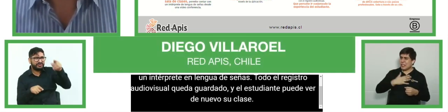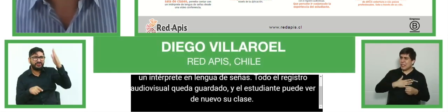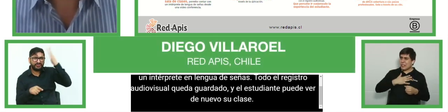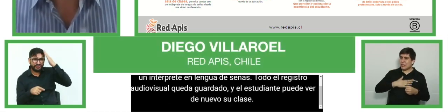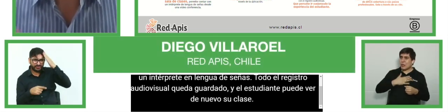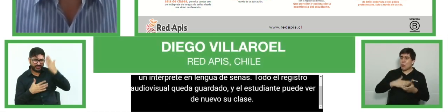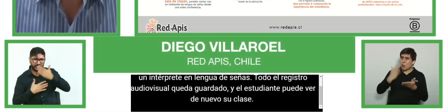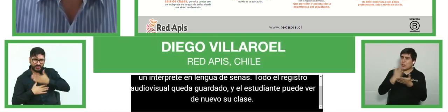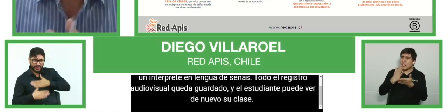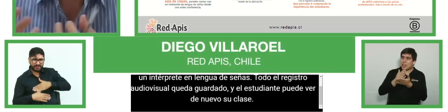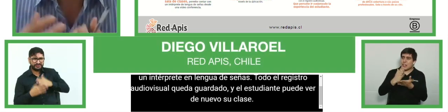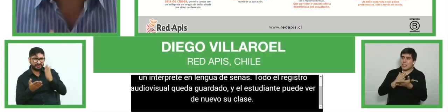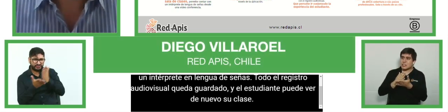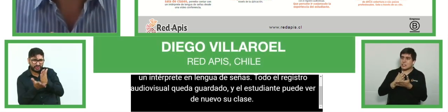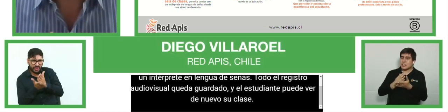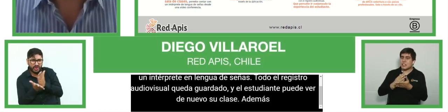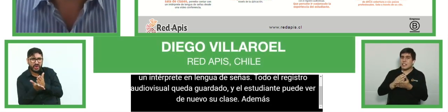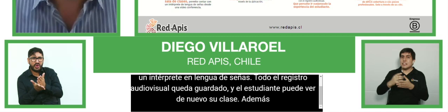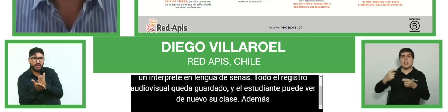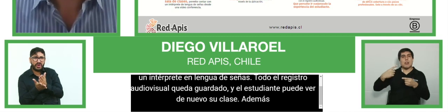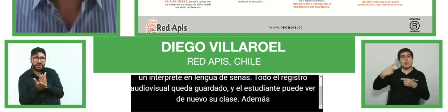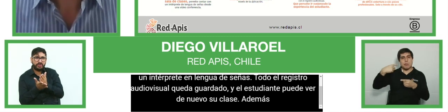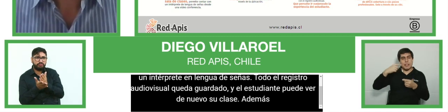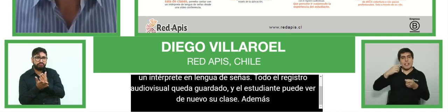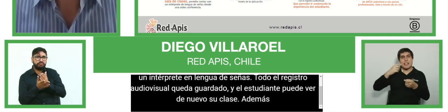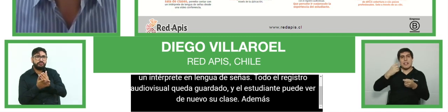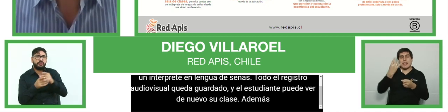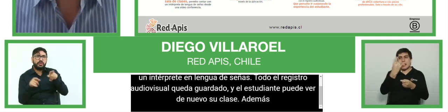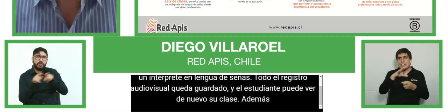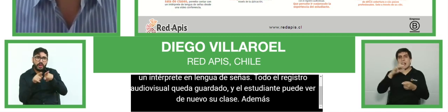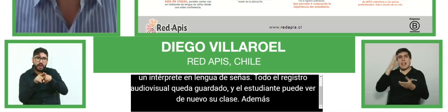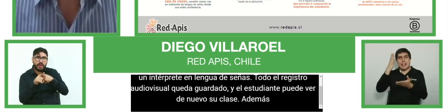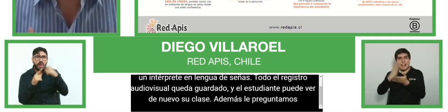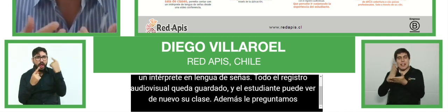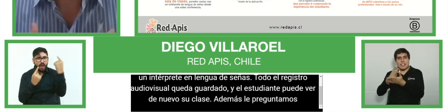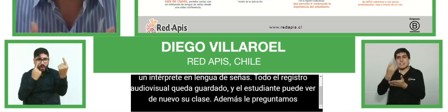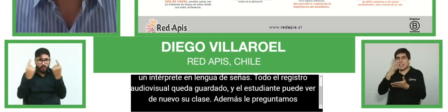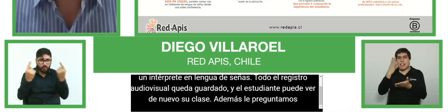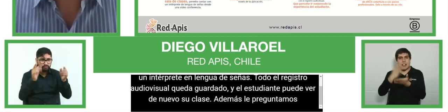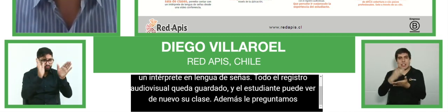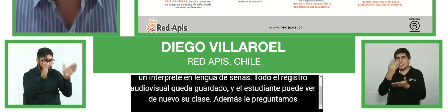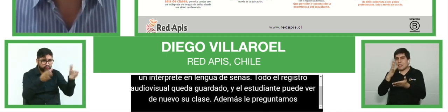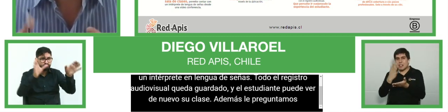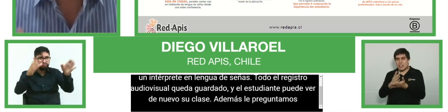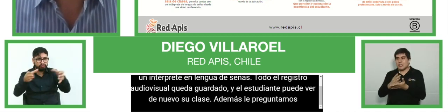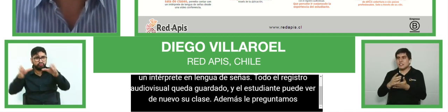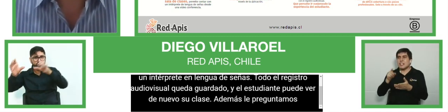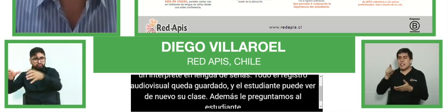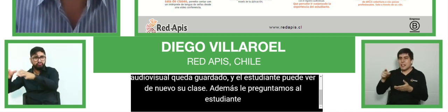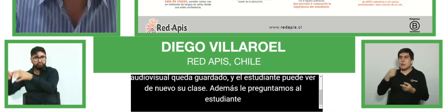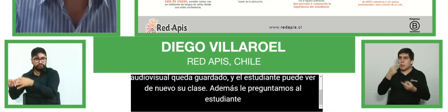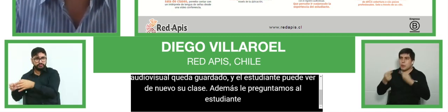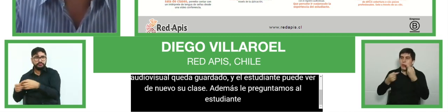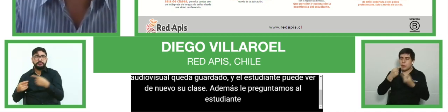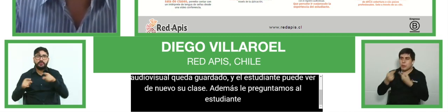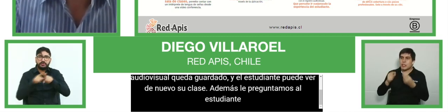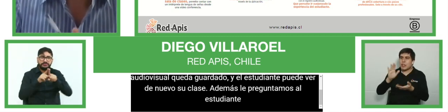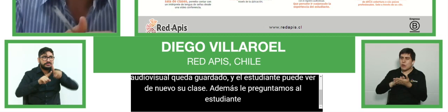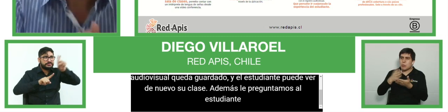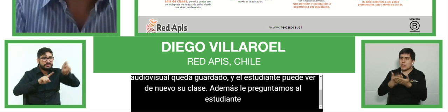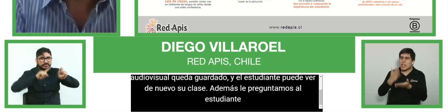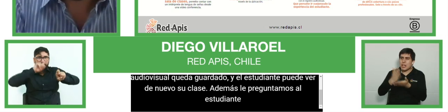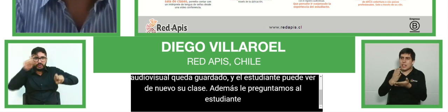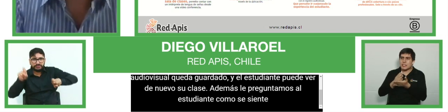this feedback in the platform and we can do many things together with the interpreters or with